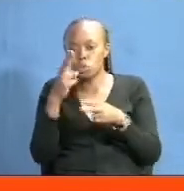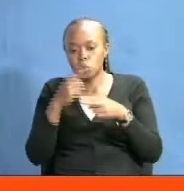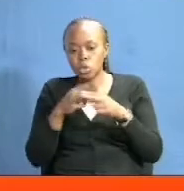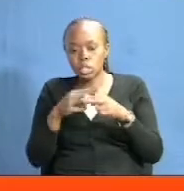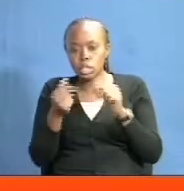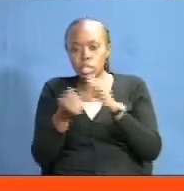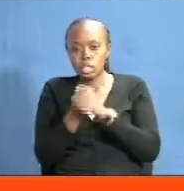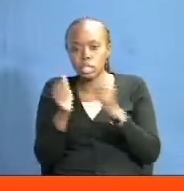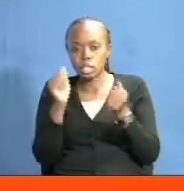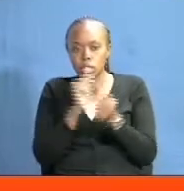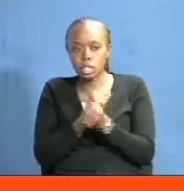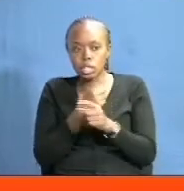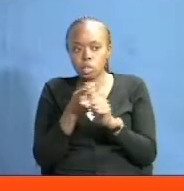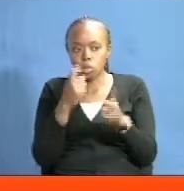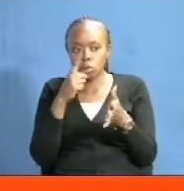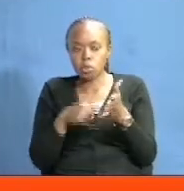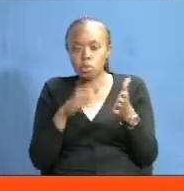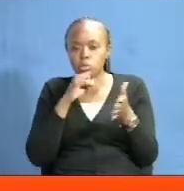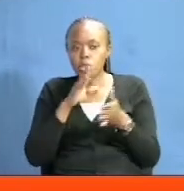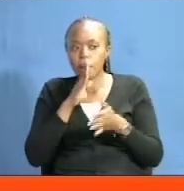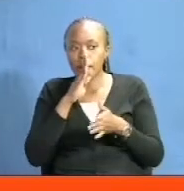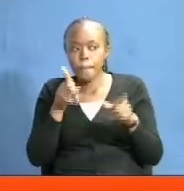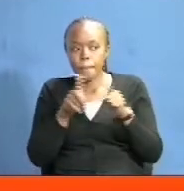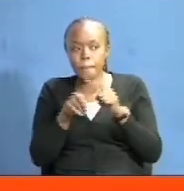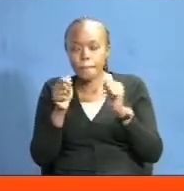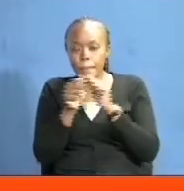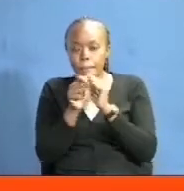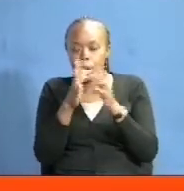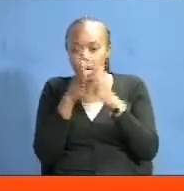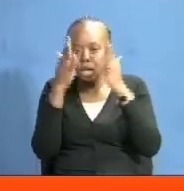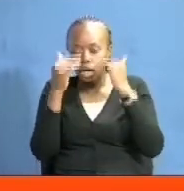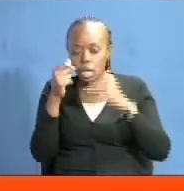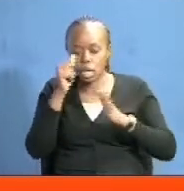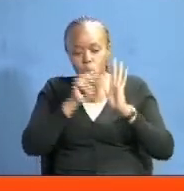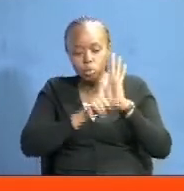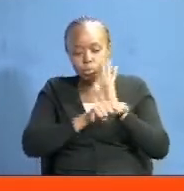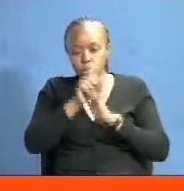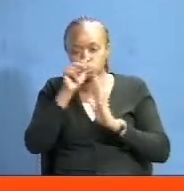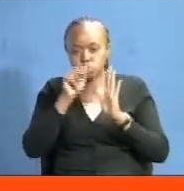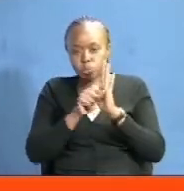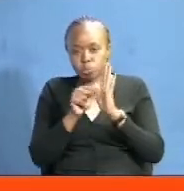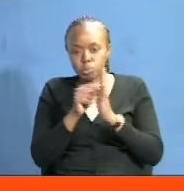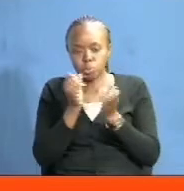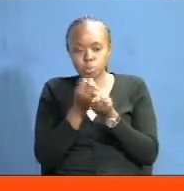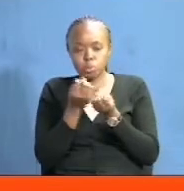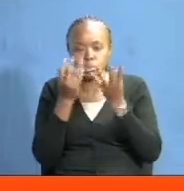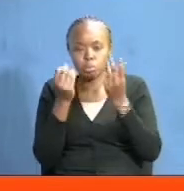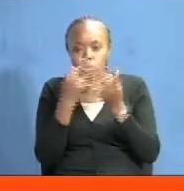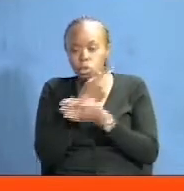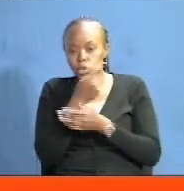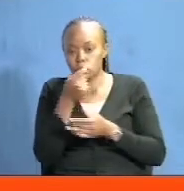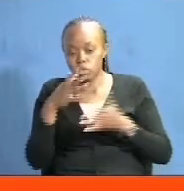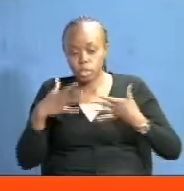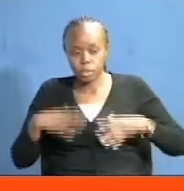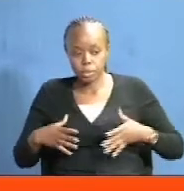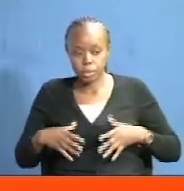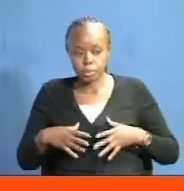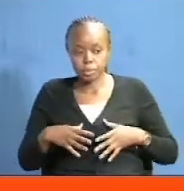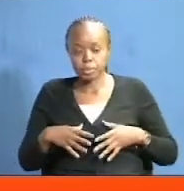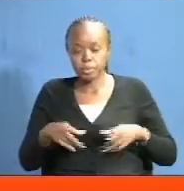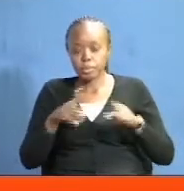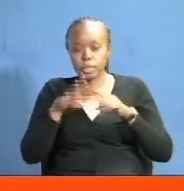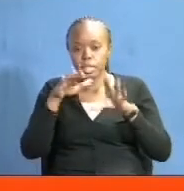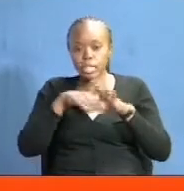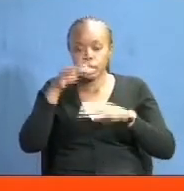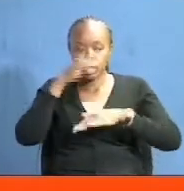unions changed from what it used to be as unions. Now we have associations. Most of these people in